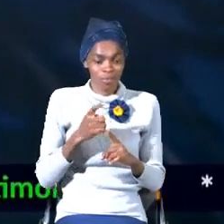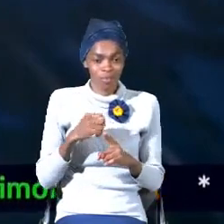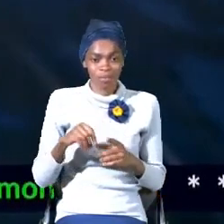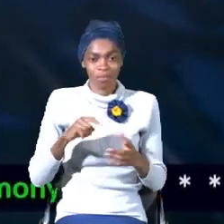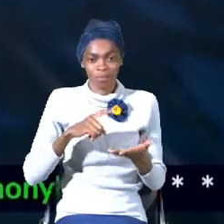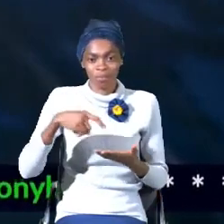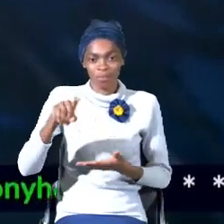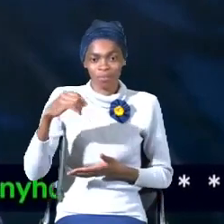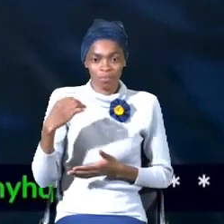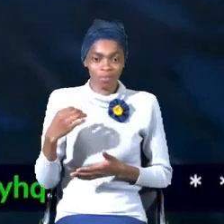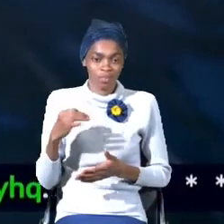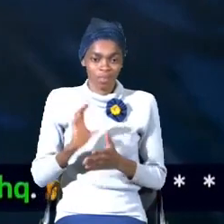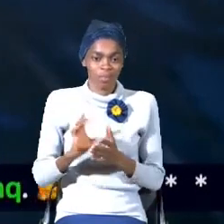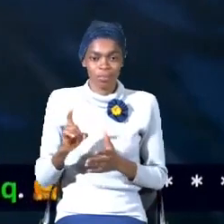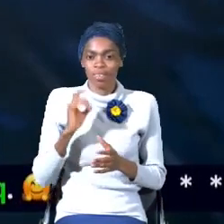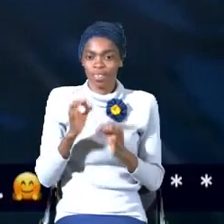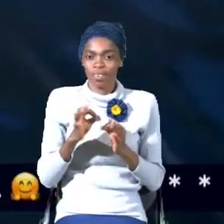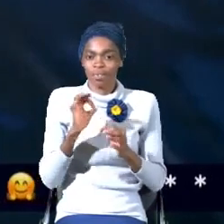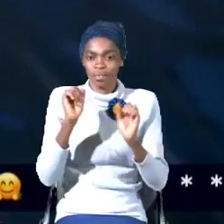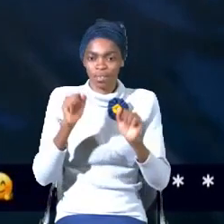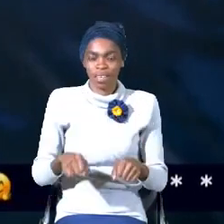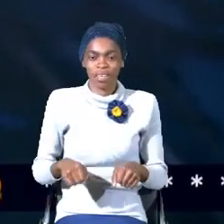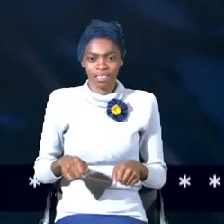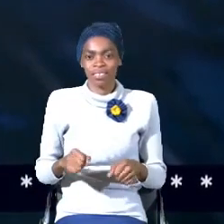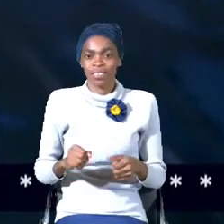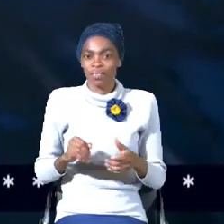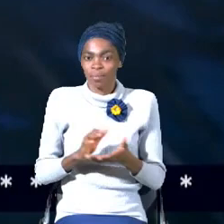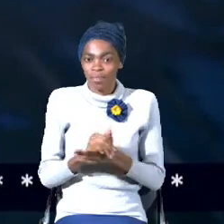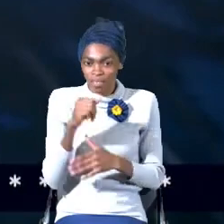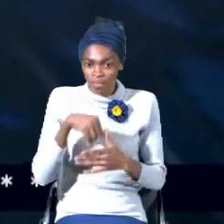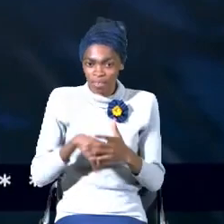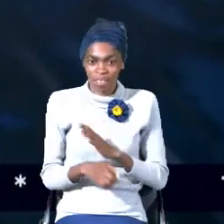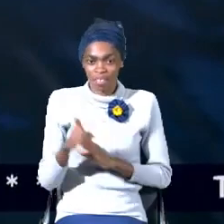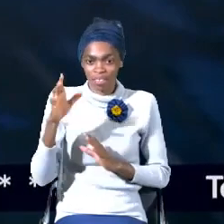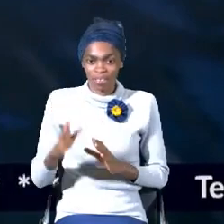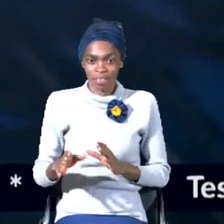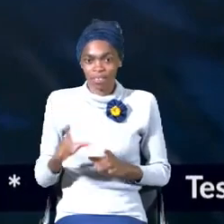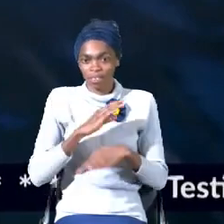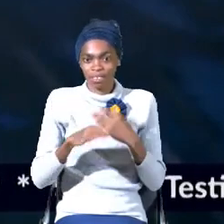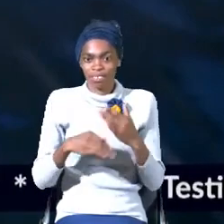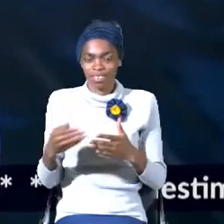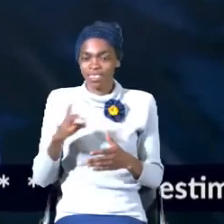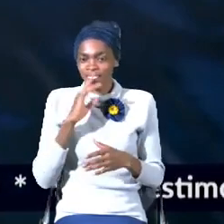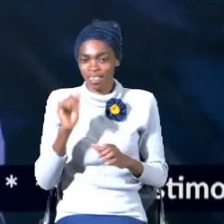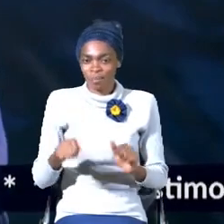believe in God, all things are possible. And by the grace of God,